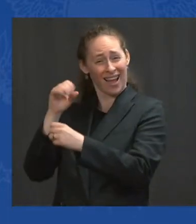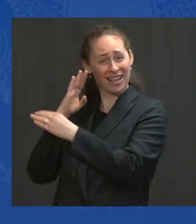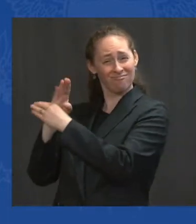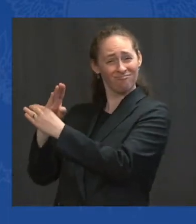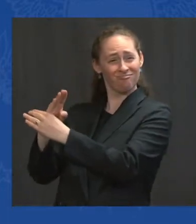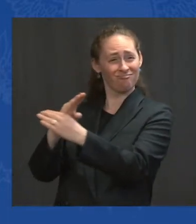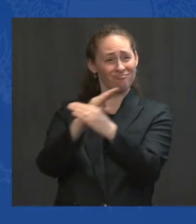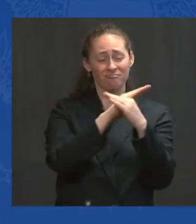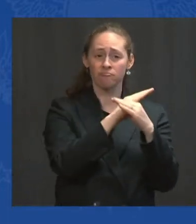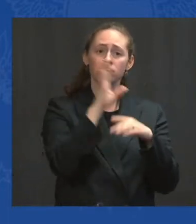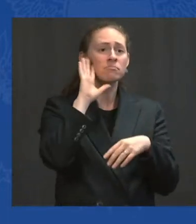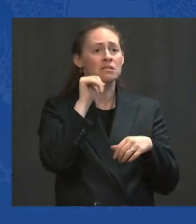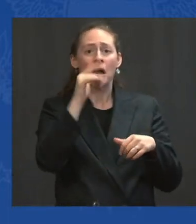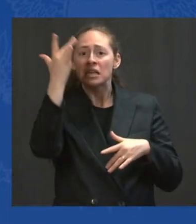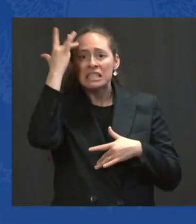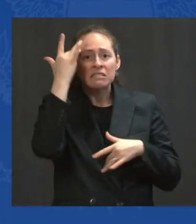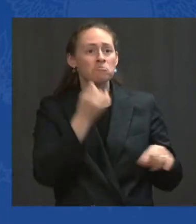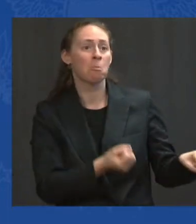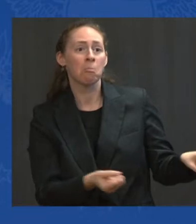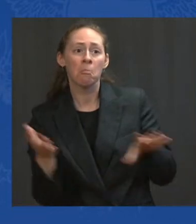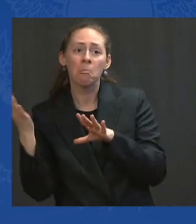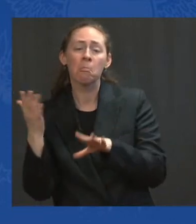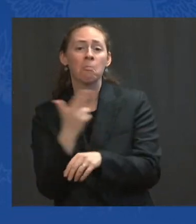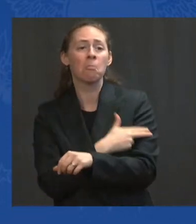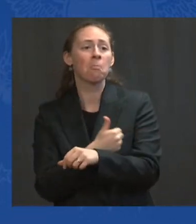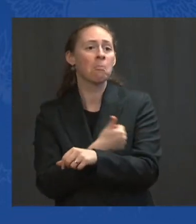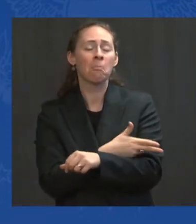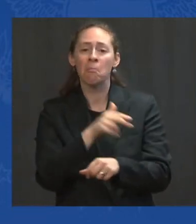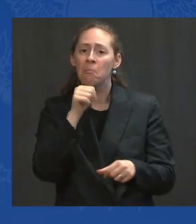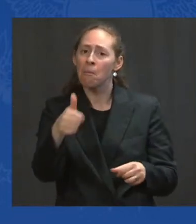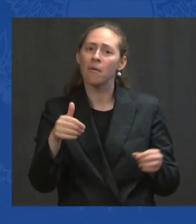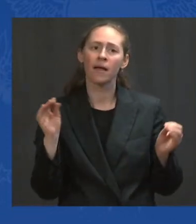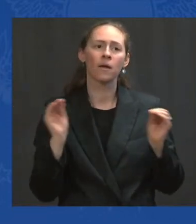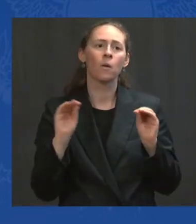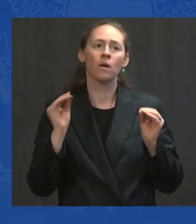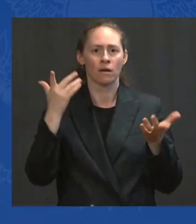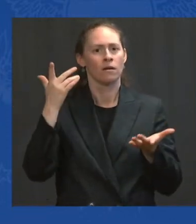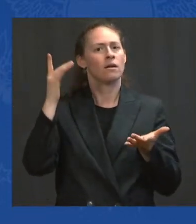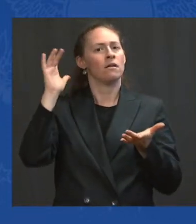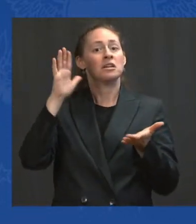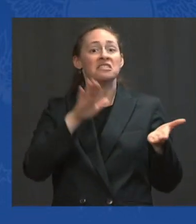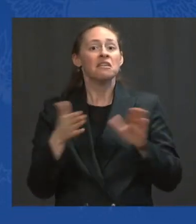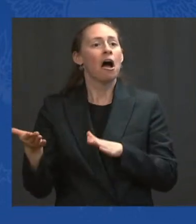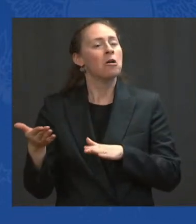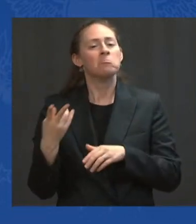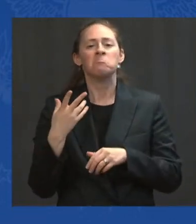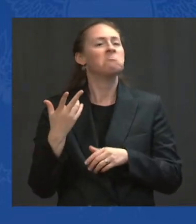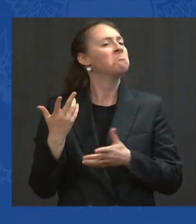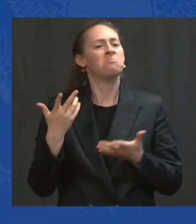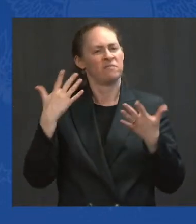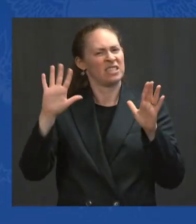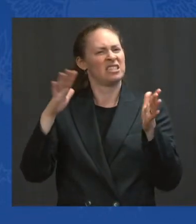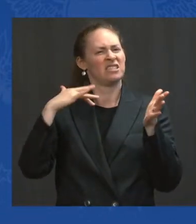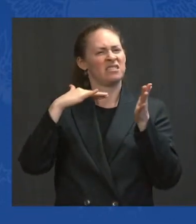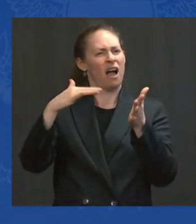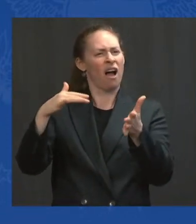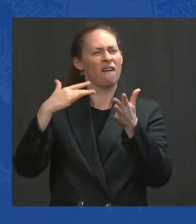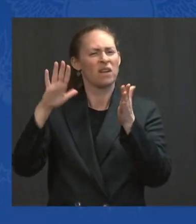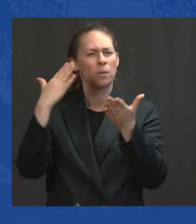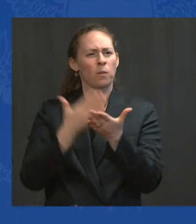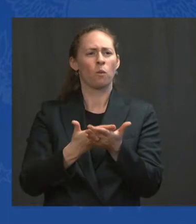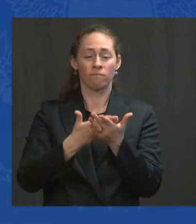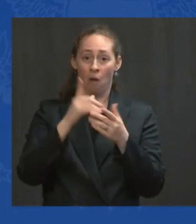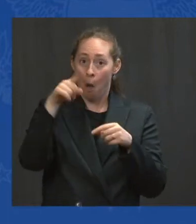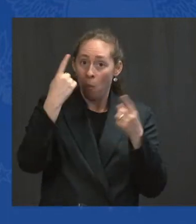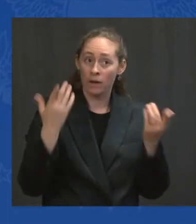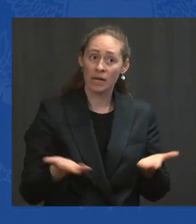and death from the Delta variant. And these results have been observed not just here in the United States, but in other countries